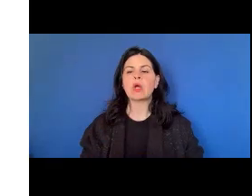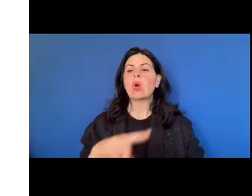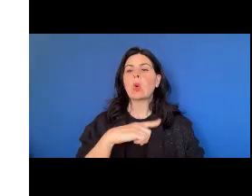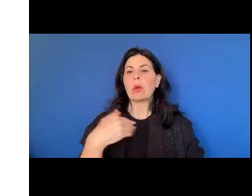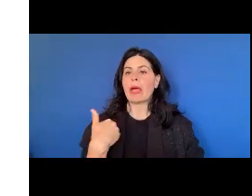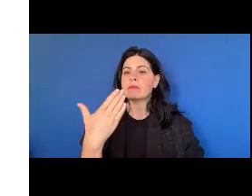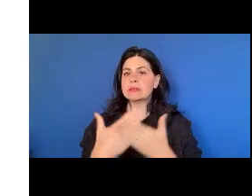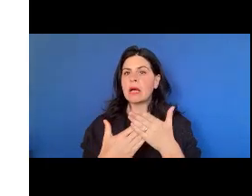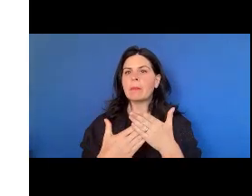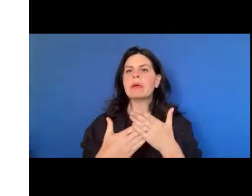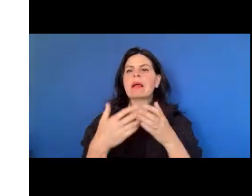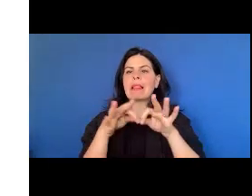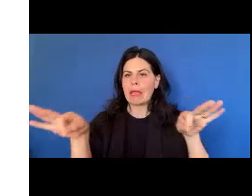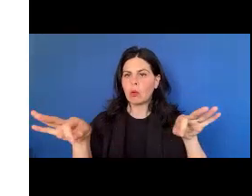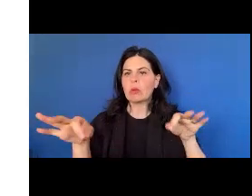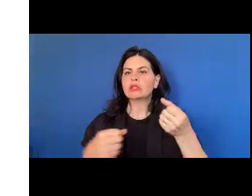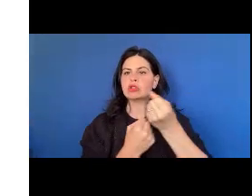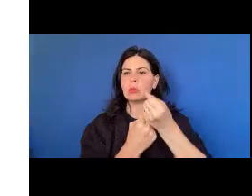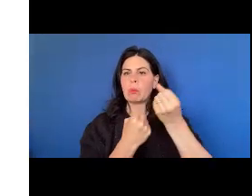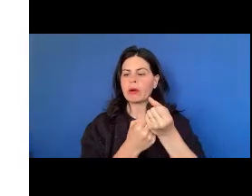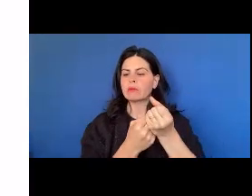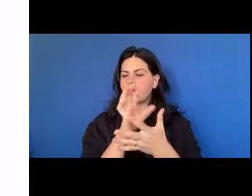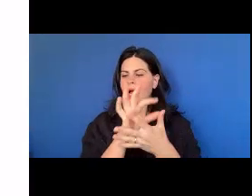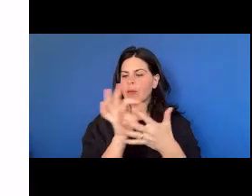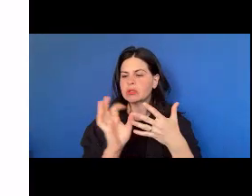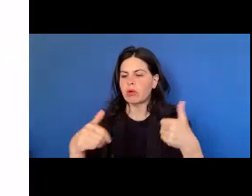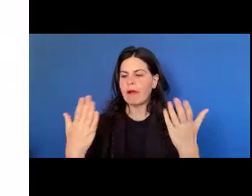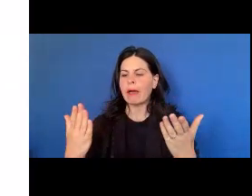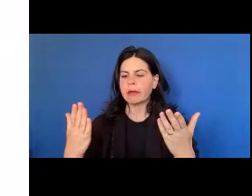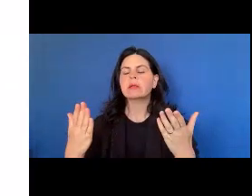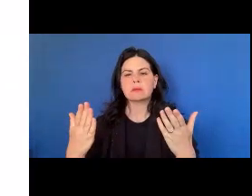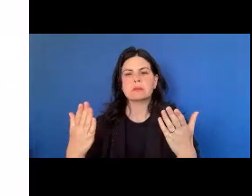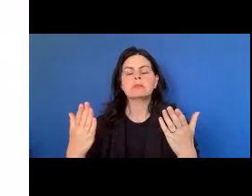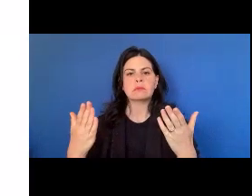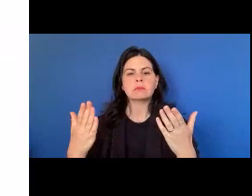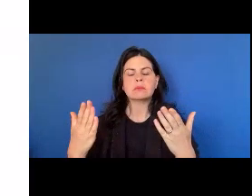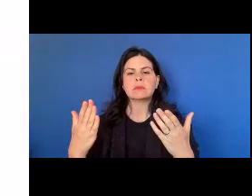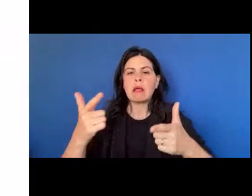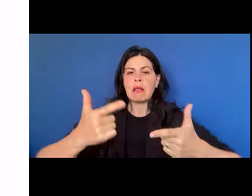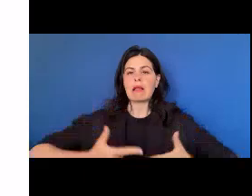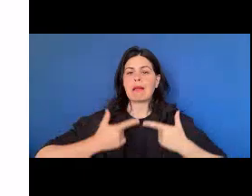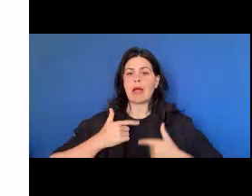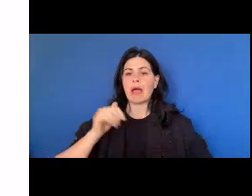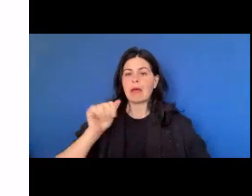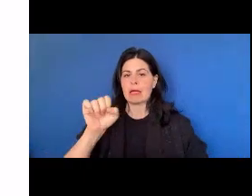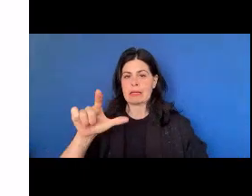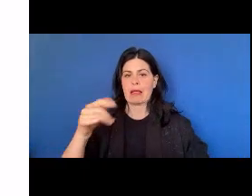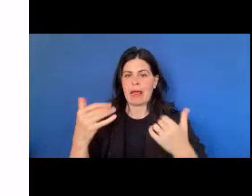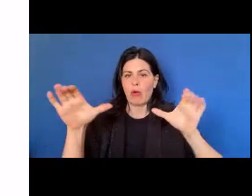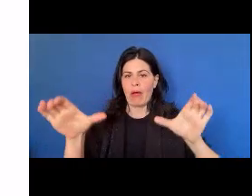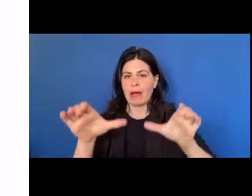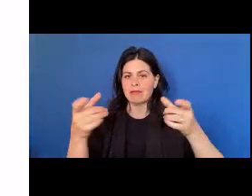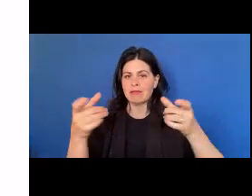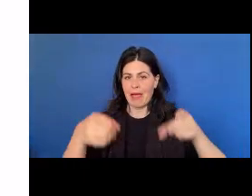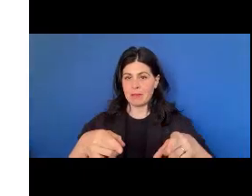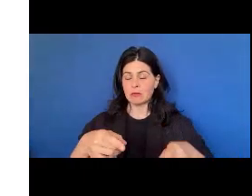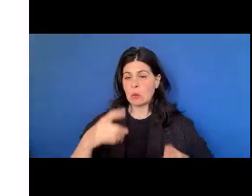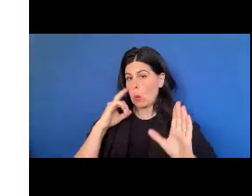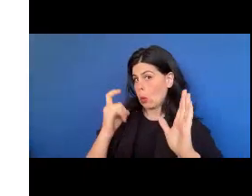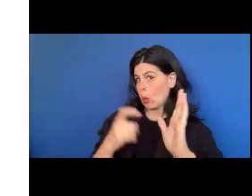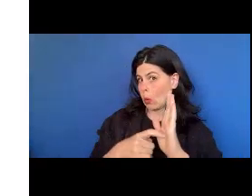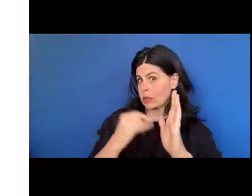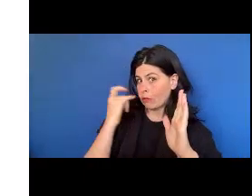support options provided and instructions. Live ASL is active on the screen. Want to make sure you notice that if